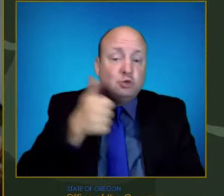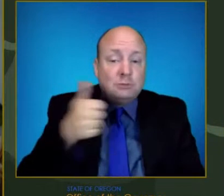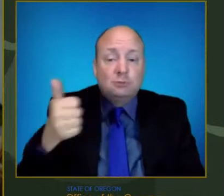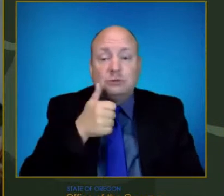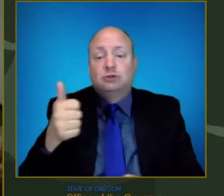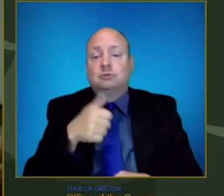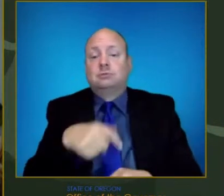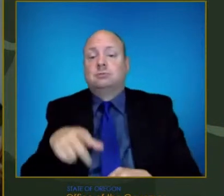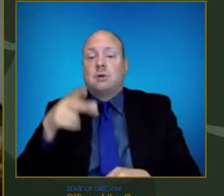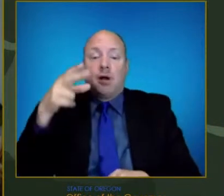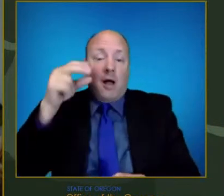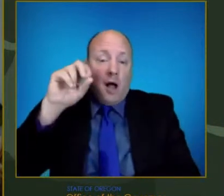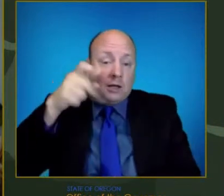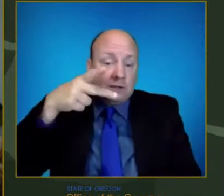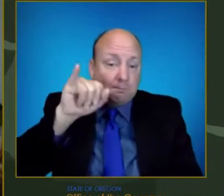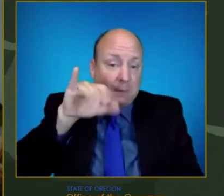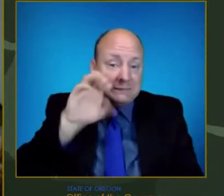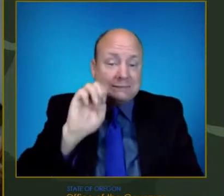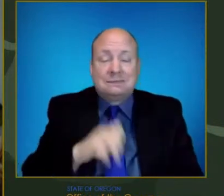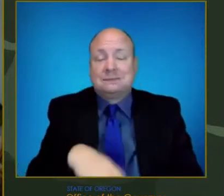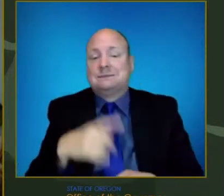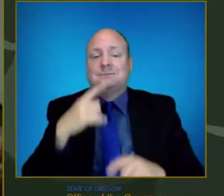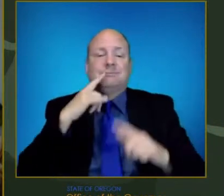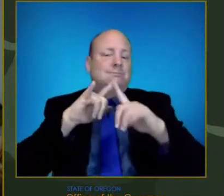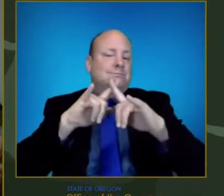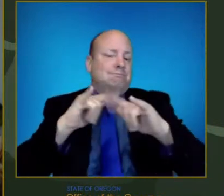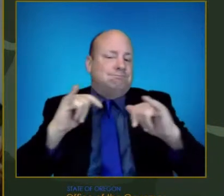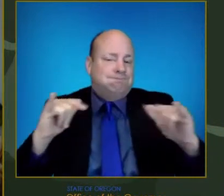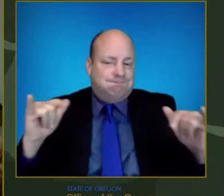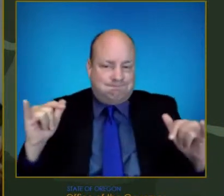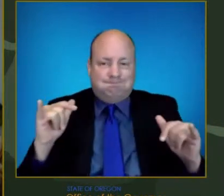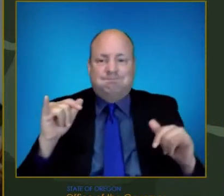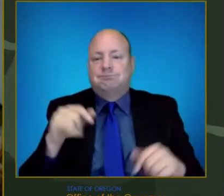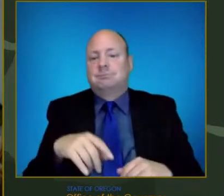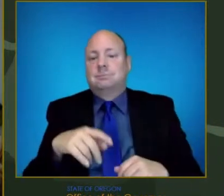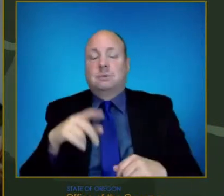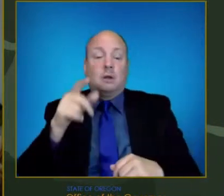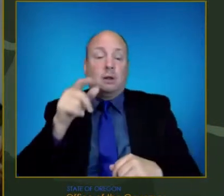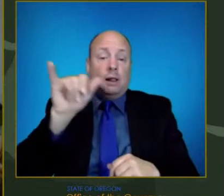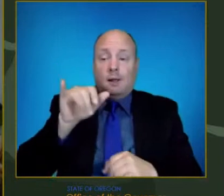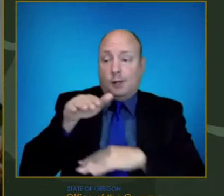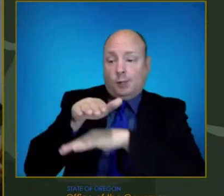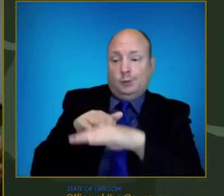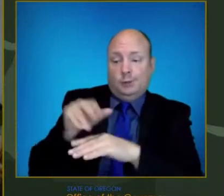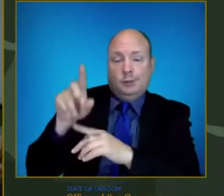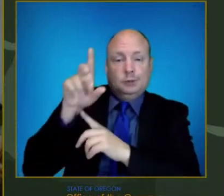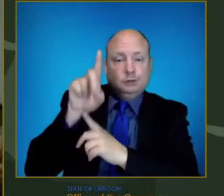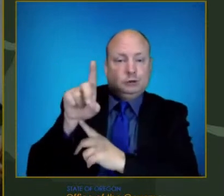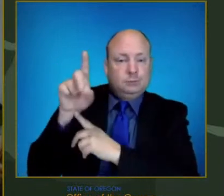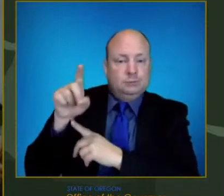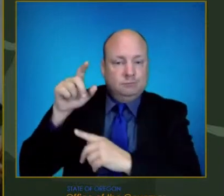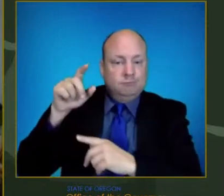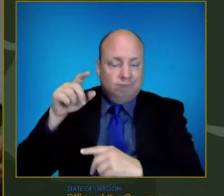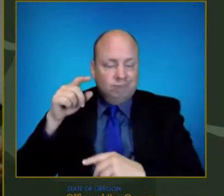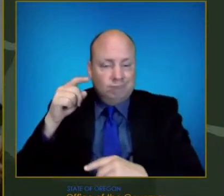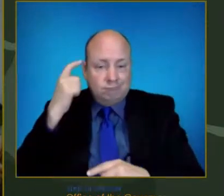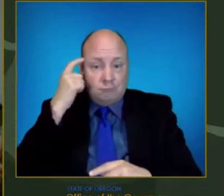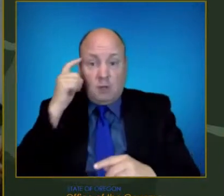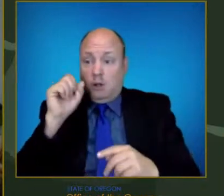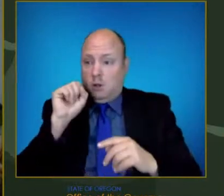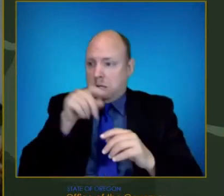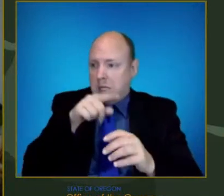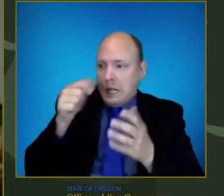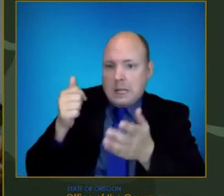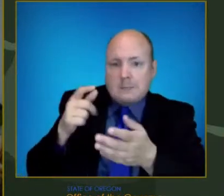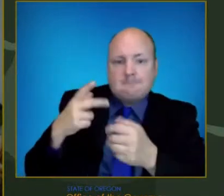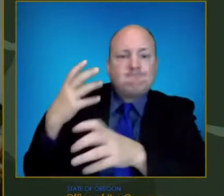and developmental disabilities and those who care for them. And we adjusted our phase one rollout to make it concurrent, to simplify